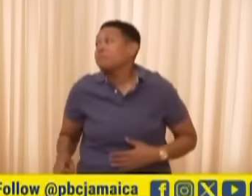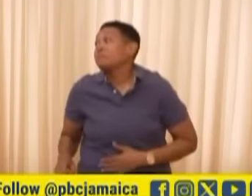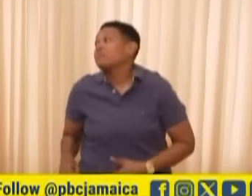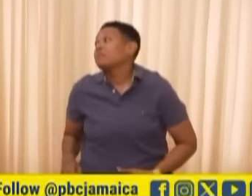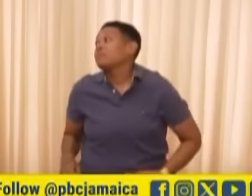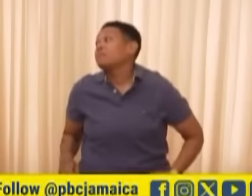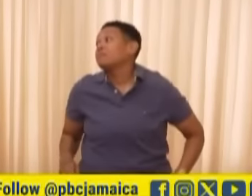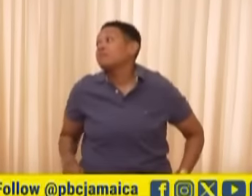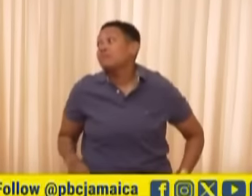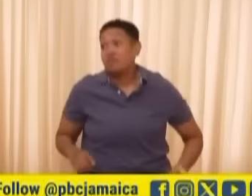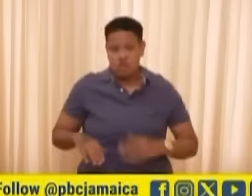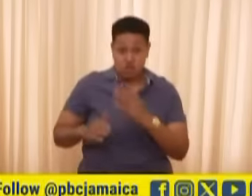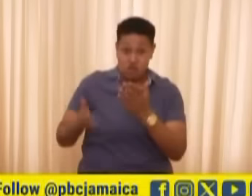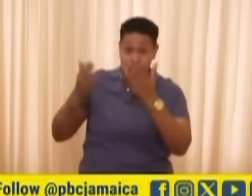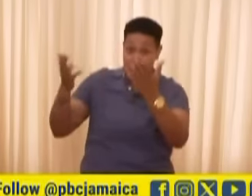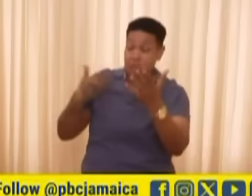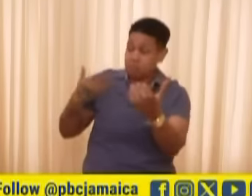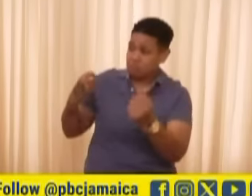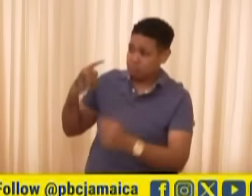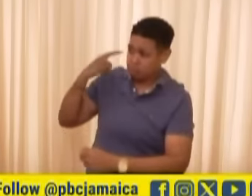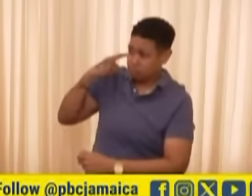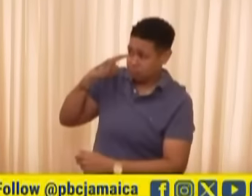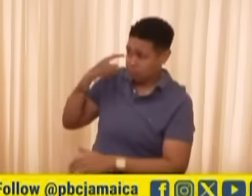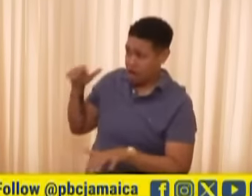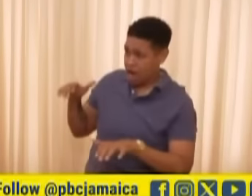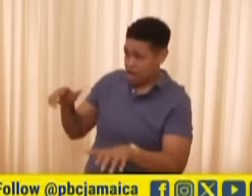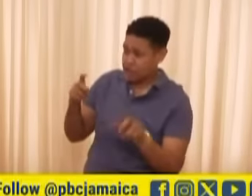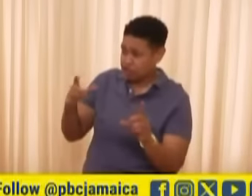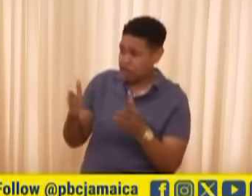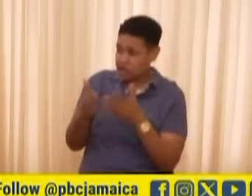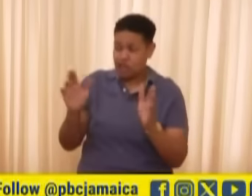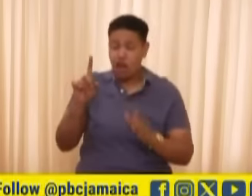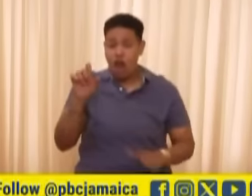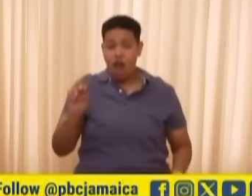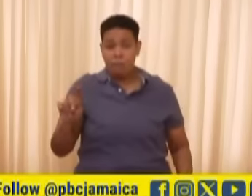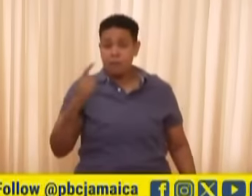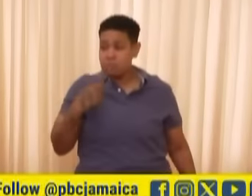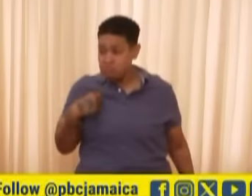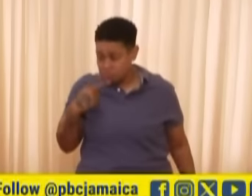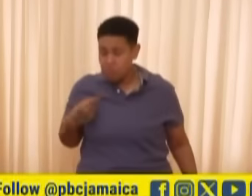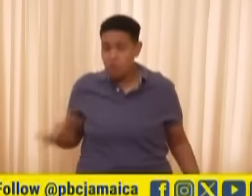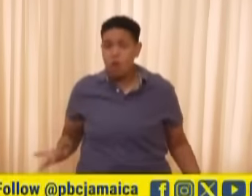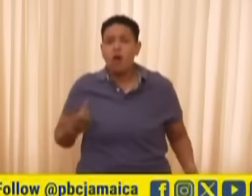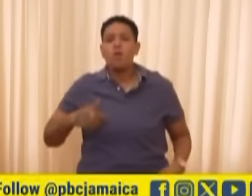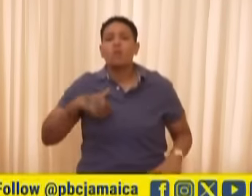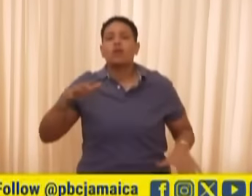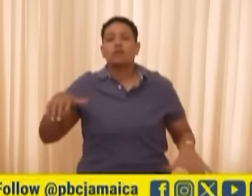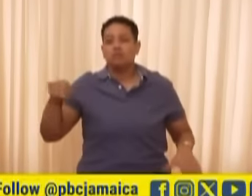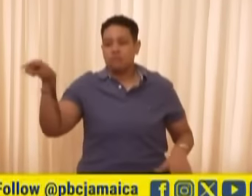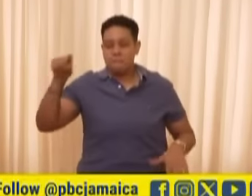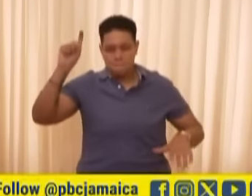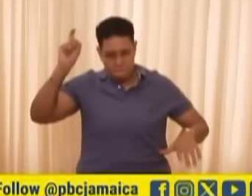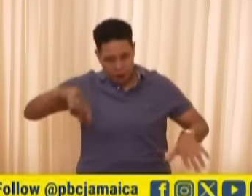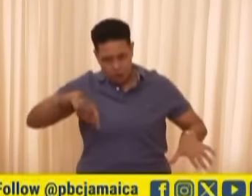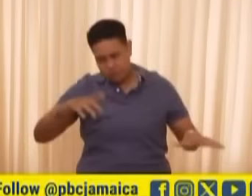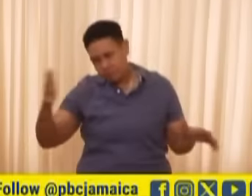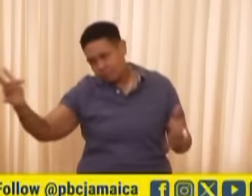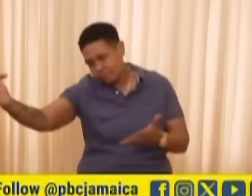based on the recommendations of the Acting Director General of ODPEM that we take those steps